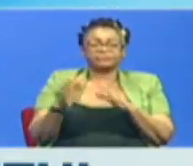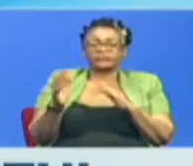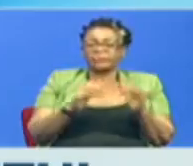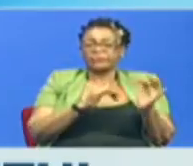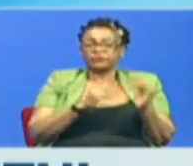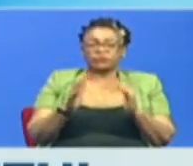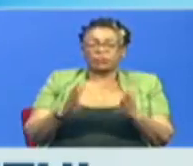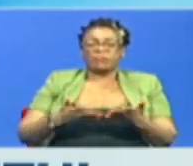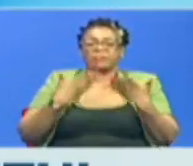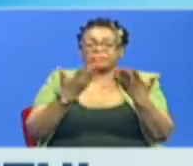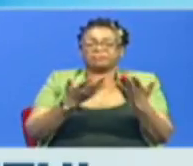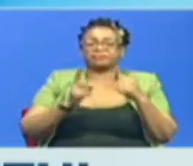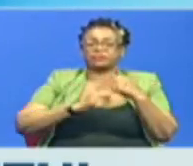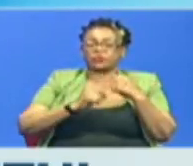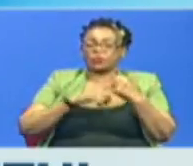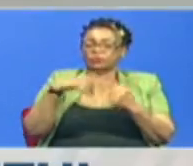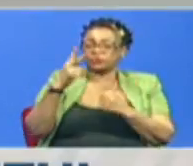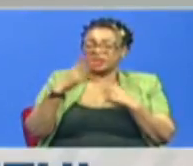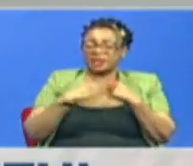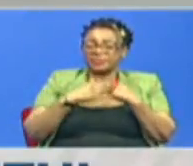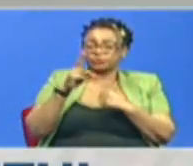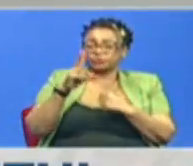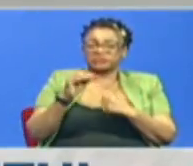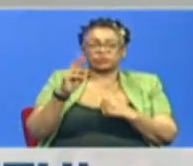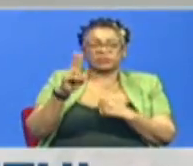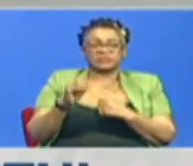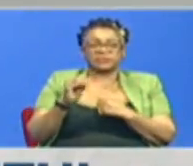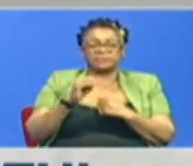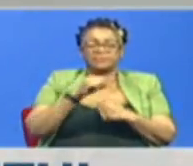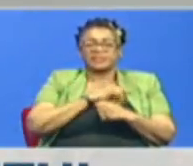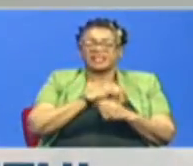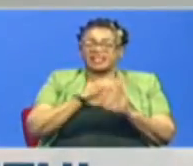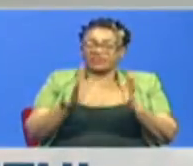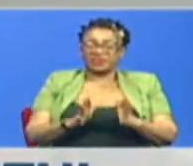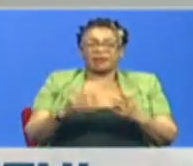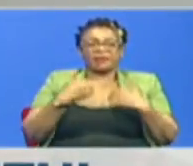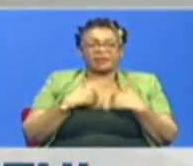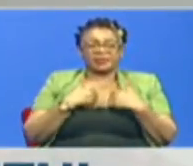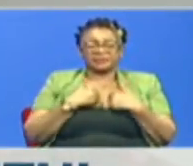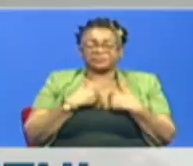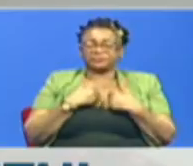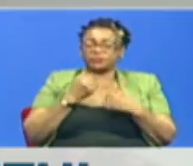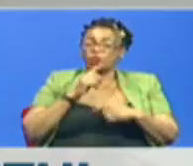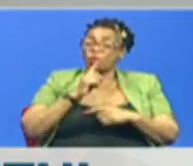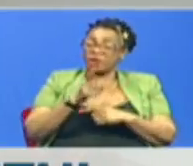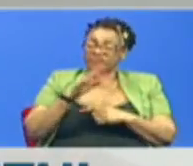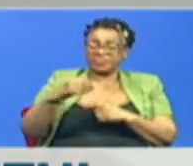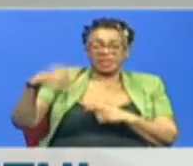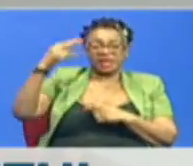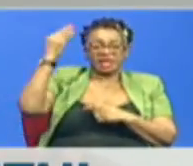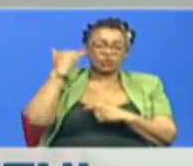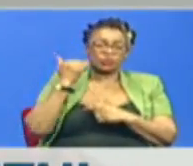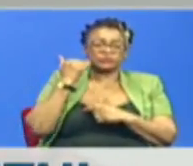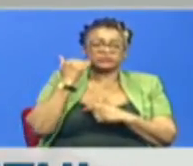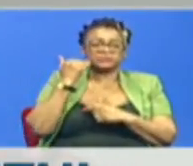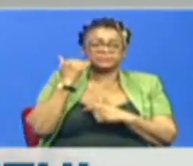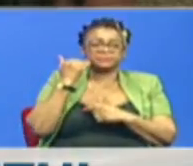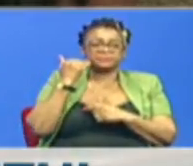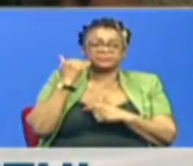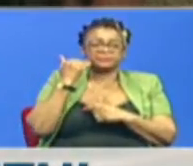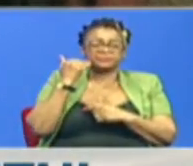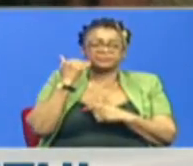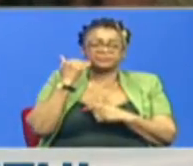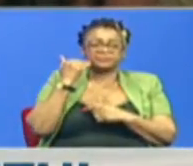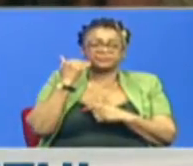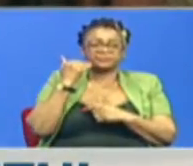on June 29, 2020, but Governor Ngilu obtained conservatory orders from the High Court, halting a debate.